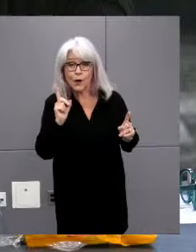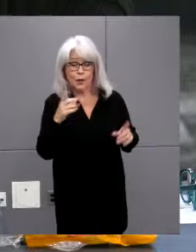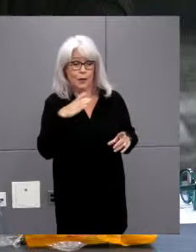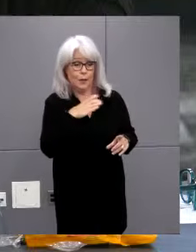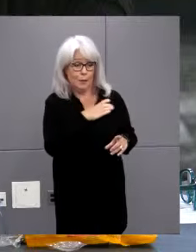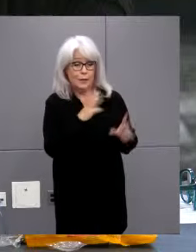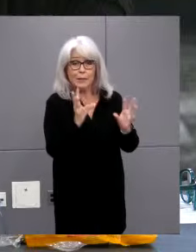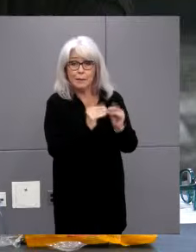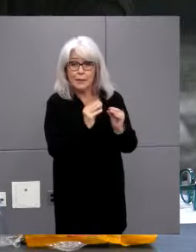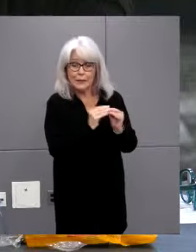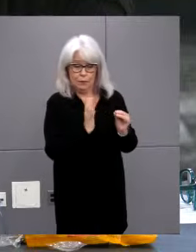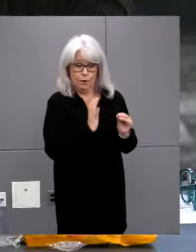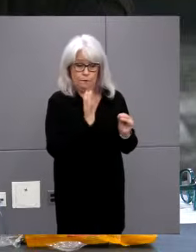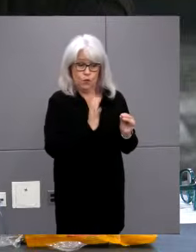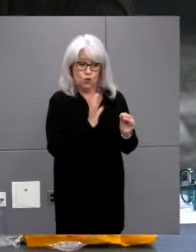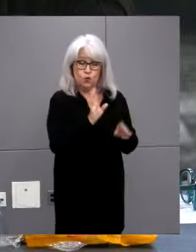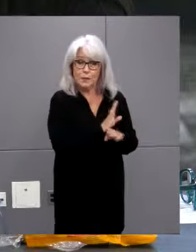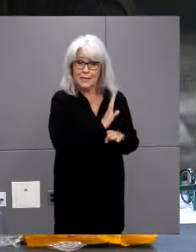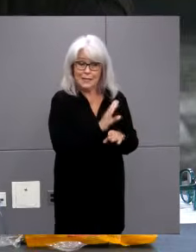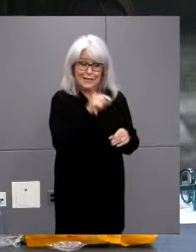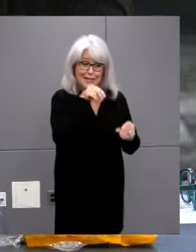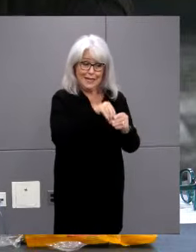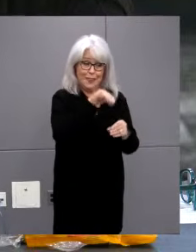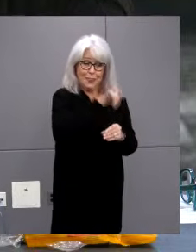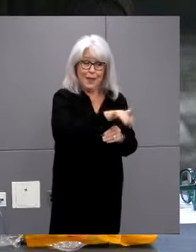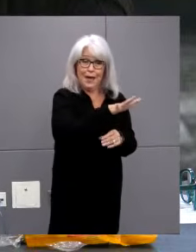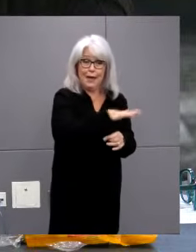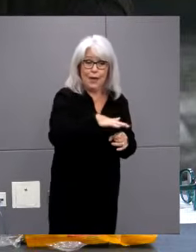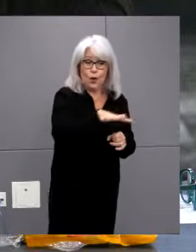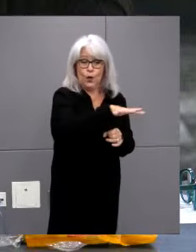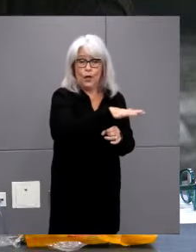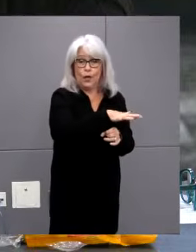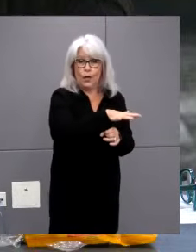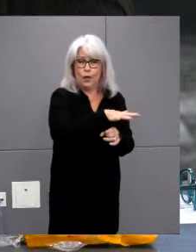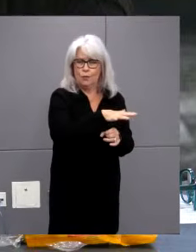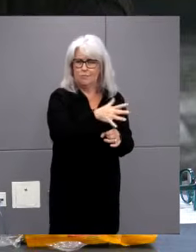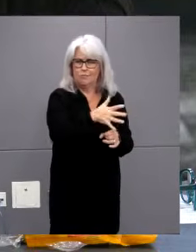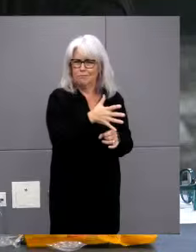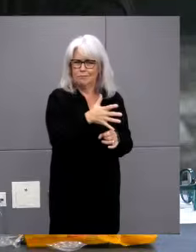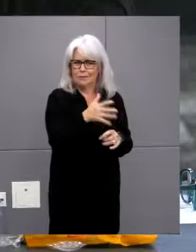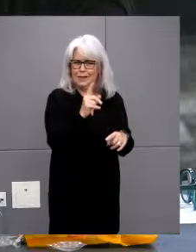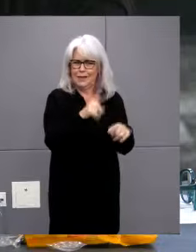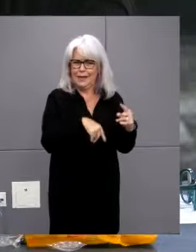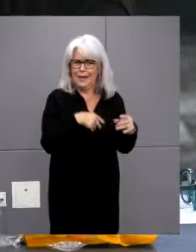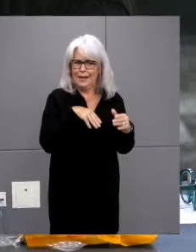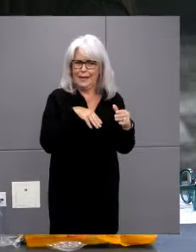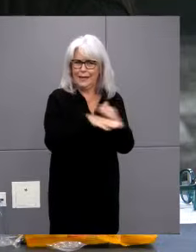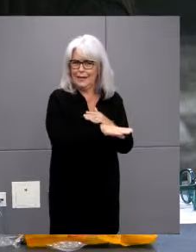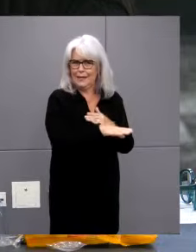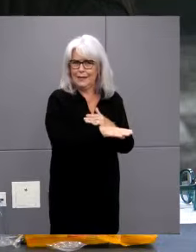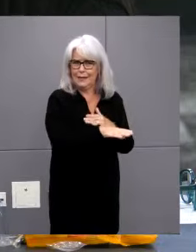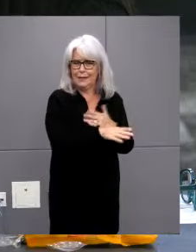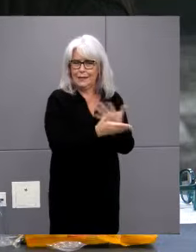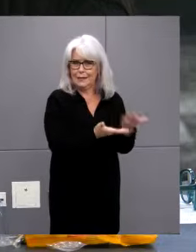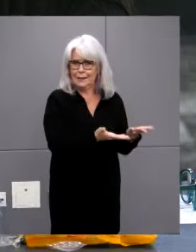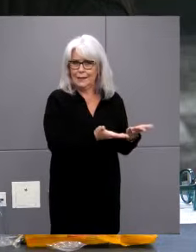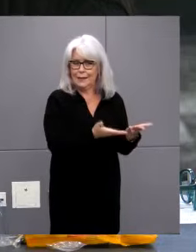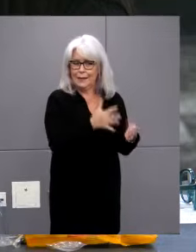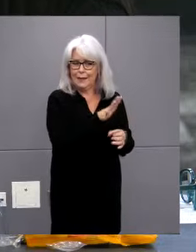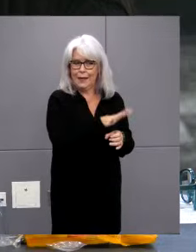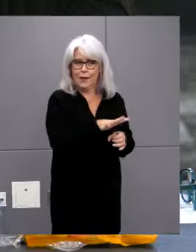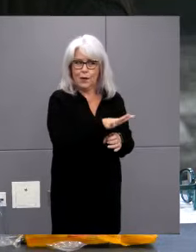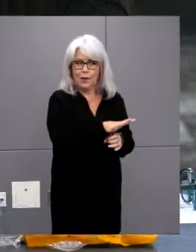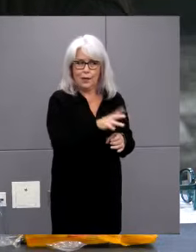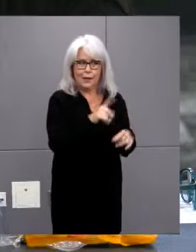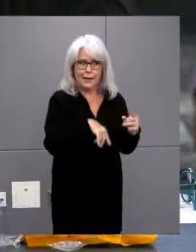business in that area, are not granted access to that area.